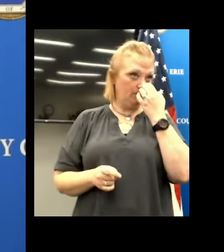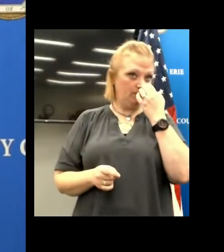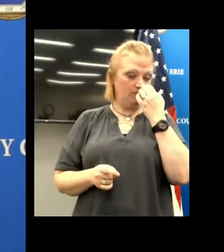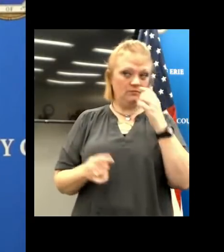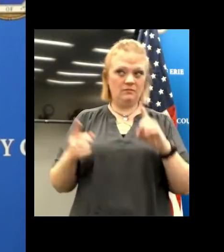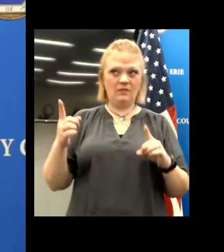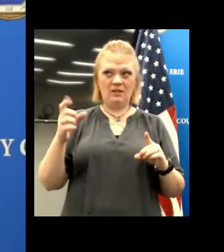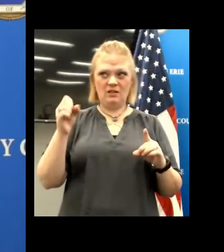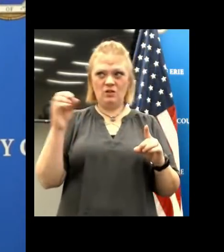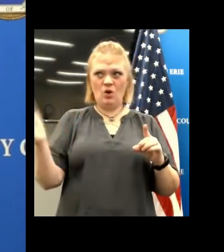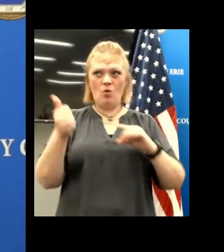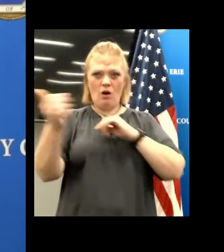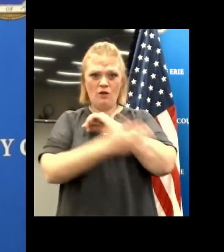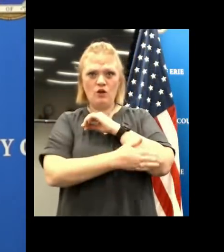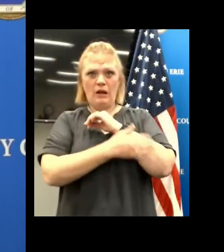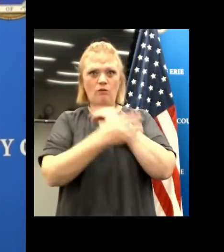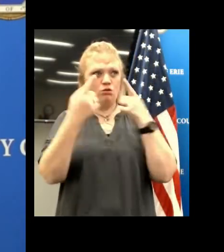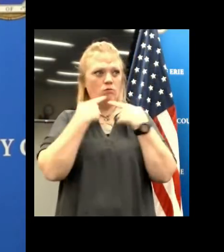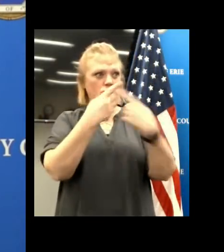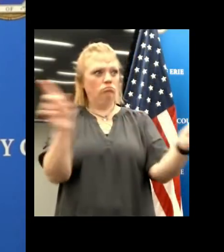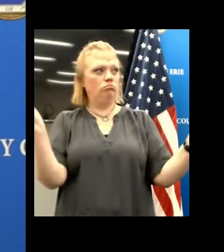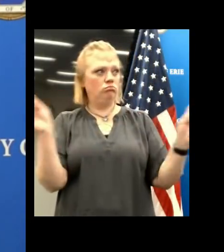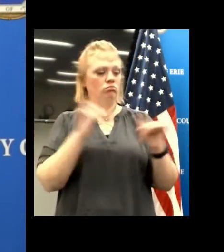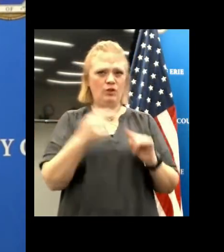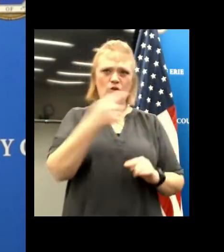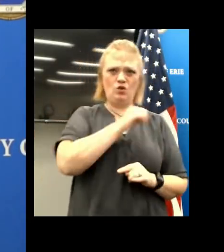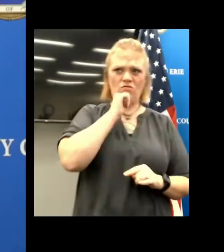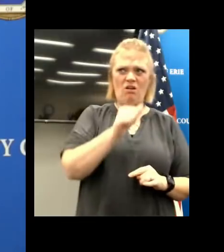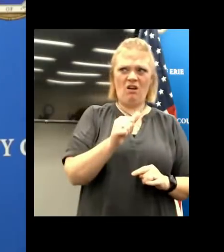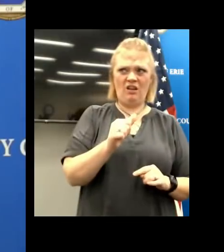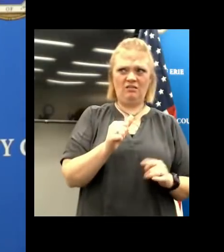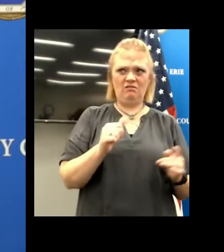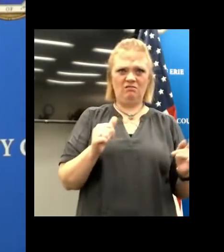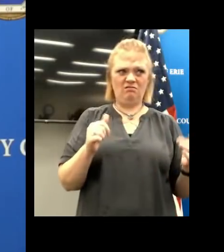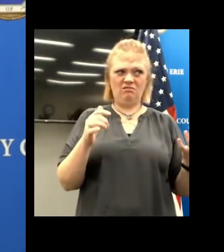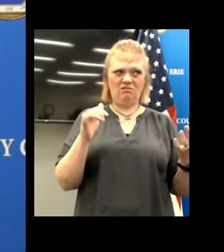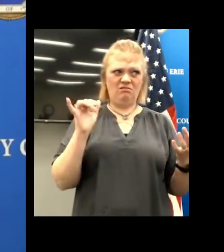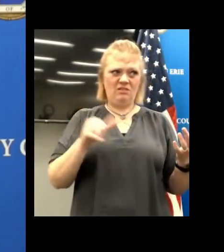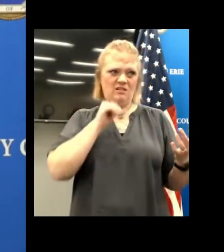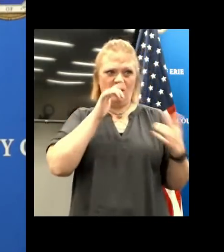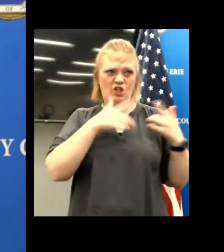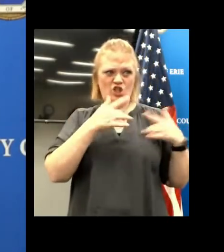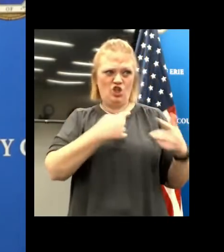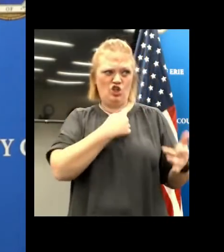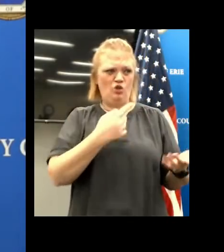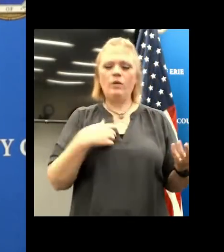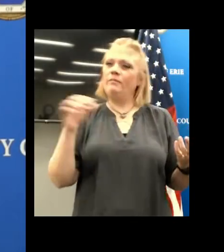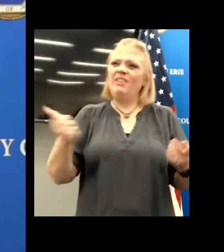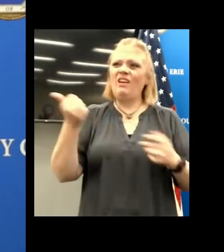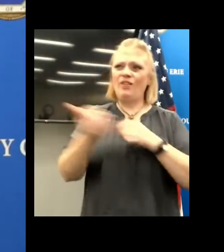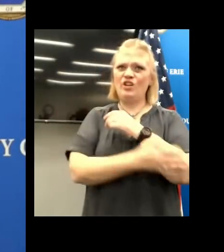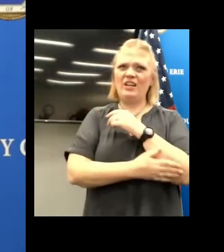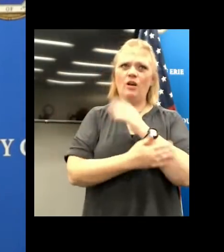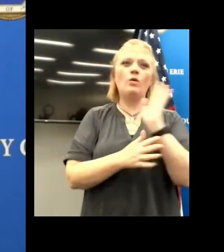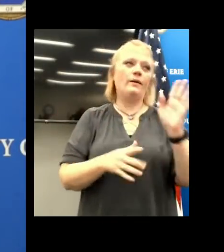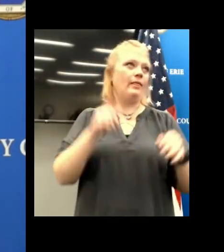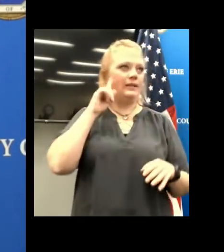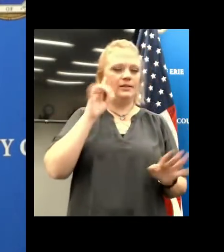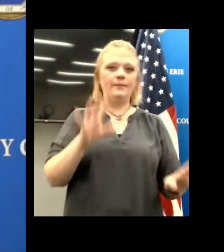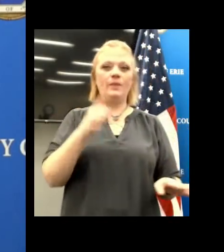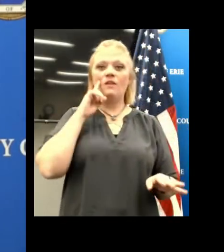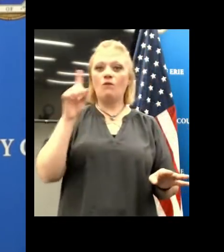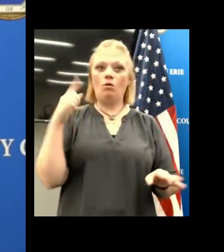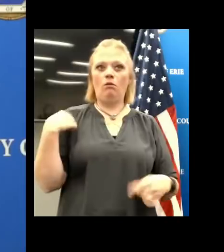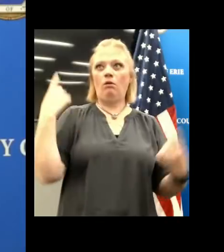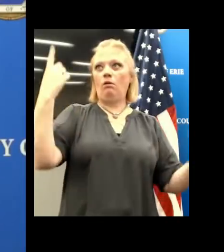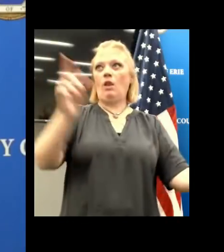So the fact that other counties are disclosing this information, but you guys aren't, is not something that. Well, the other counties, I mean, listen, for the longest time,